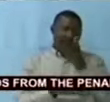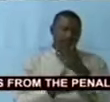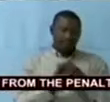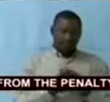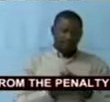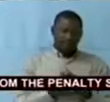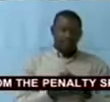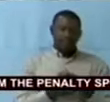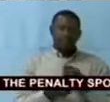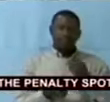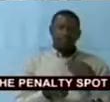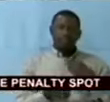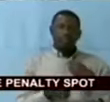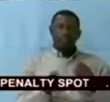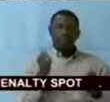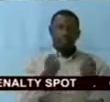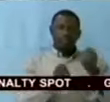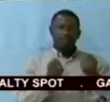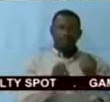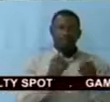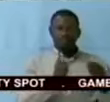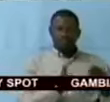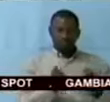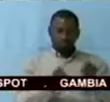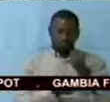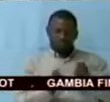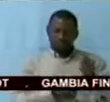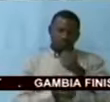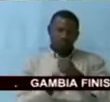I parked my car outside the court,